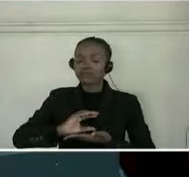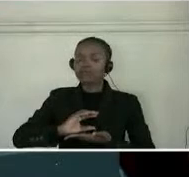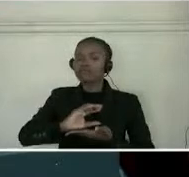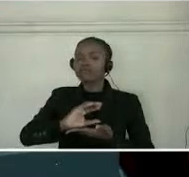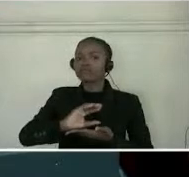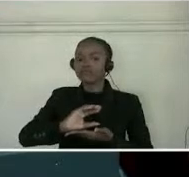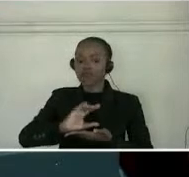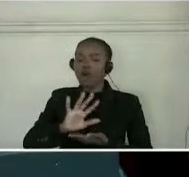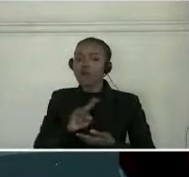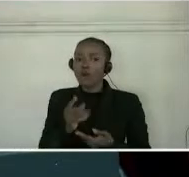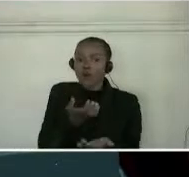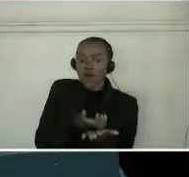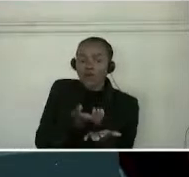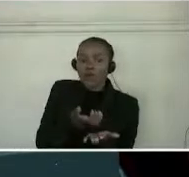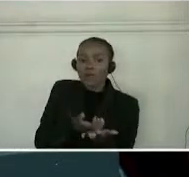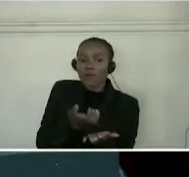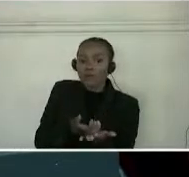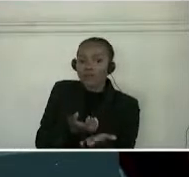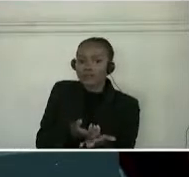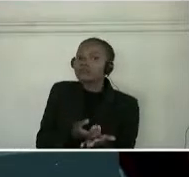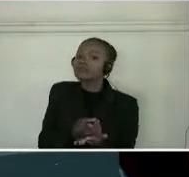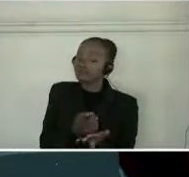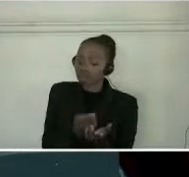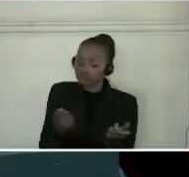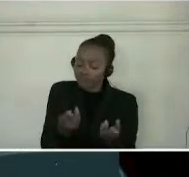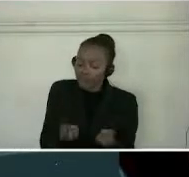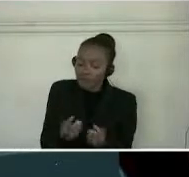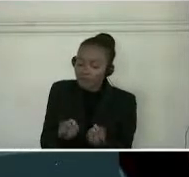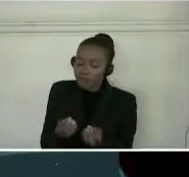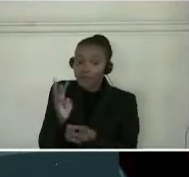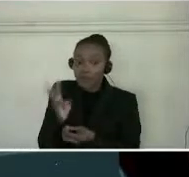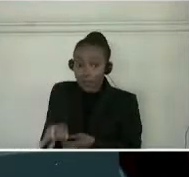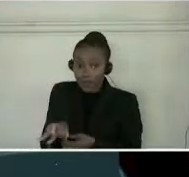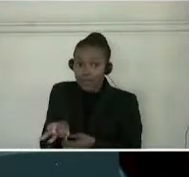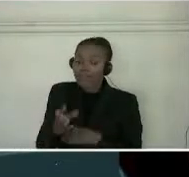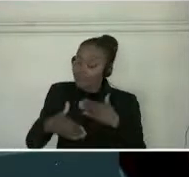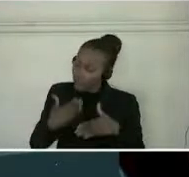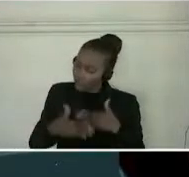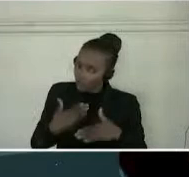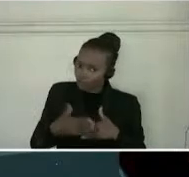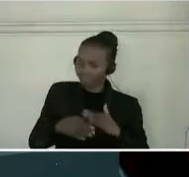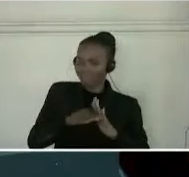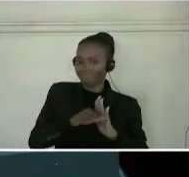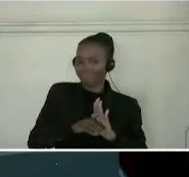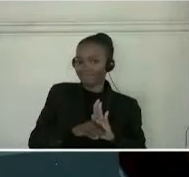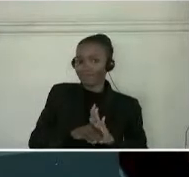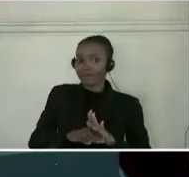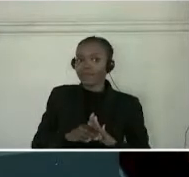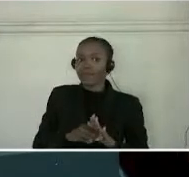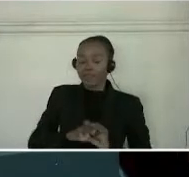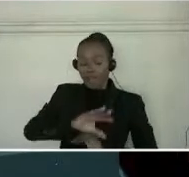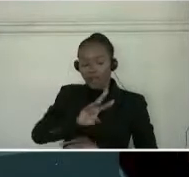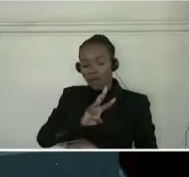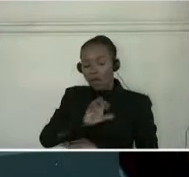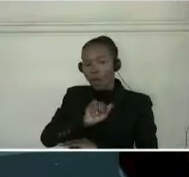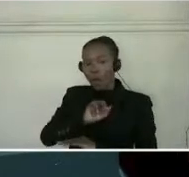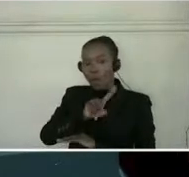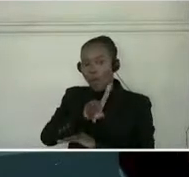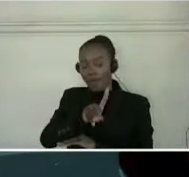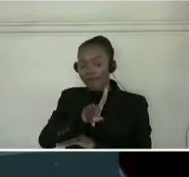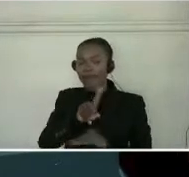implement on grow ongoing recreational programs in herbs at a world level thus reducing